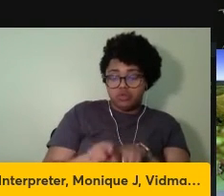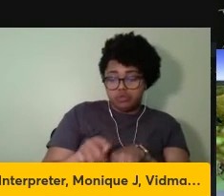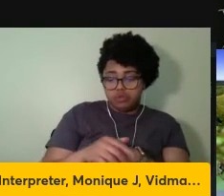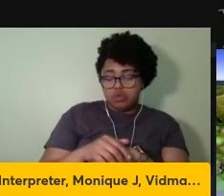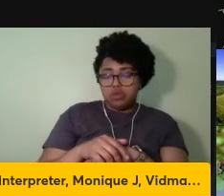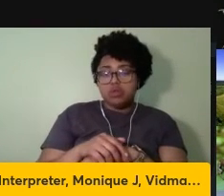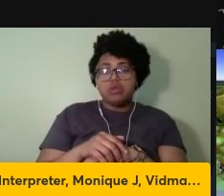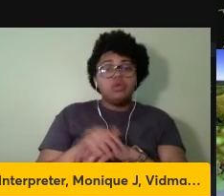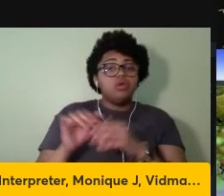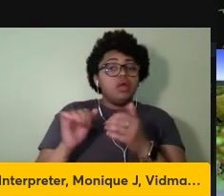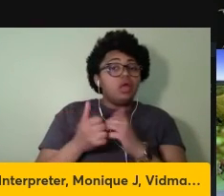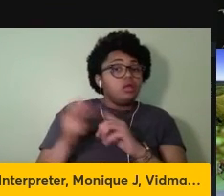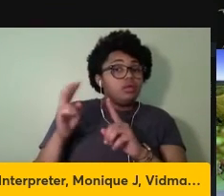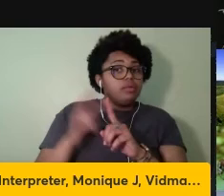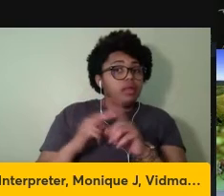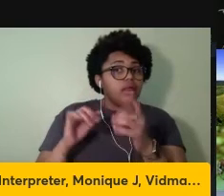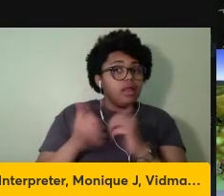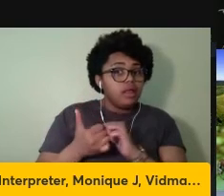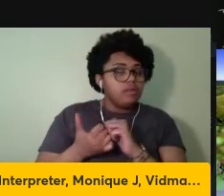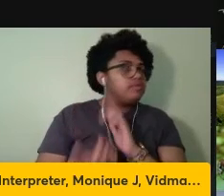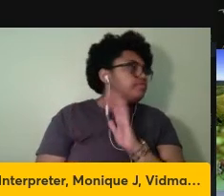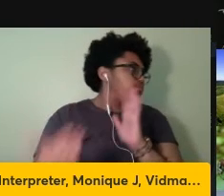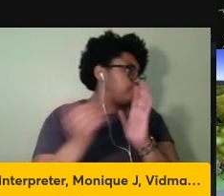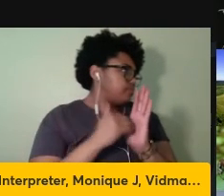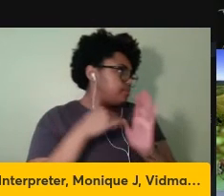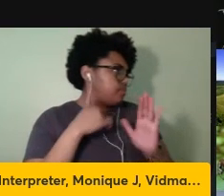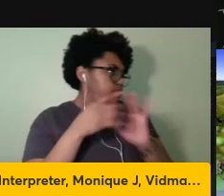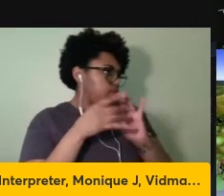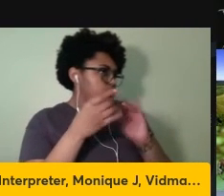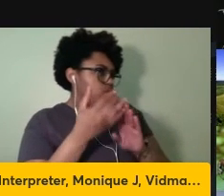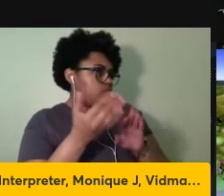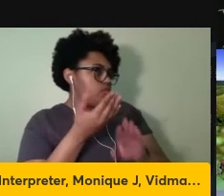So how to apply? Again, as I mentioned, there's